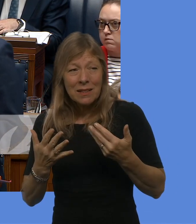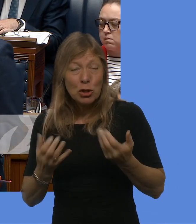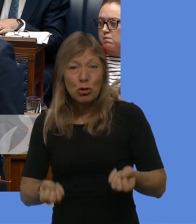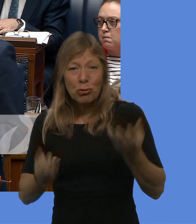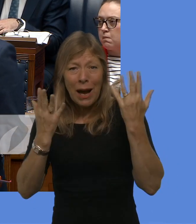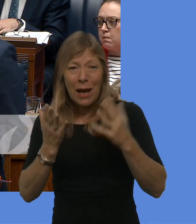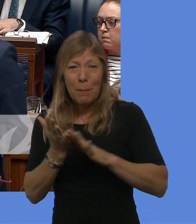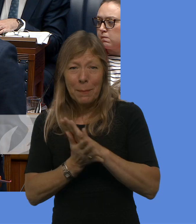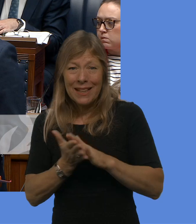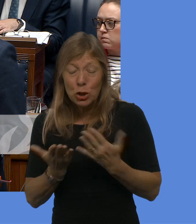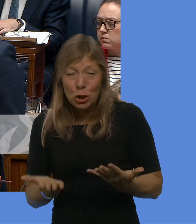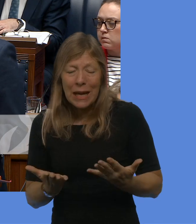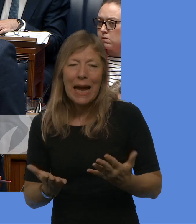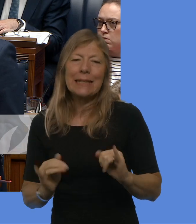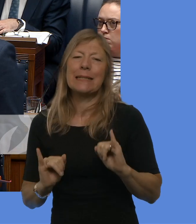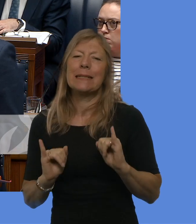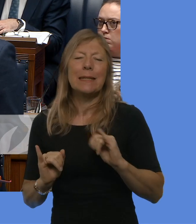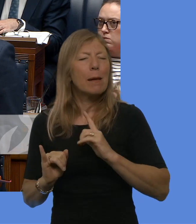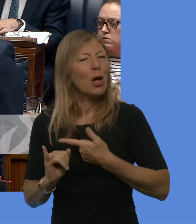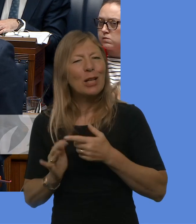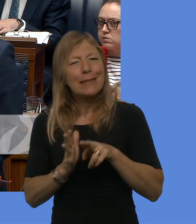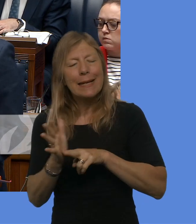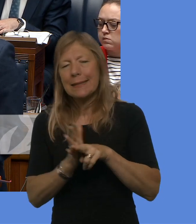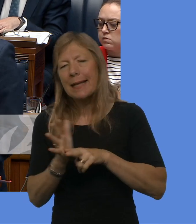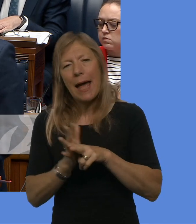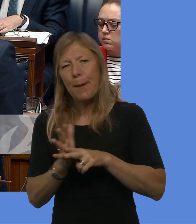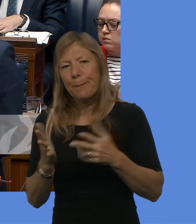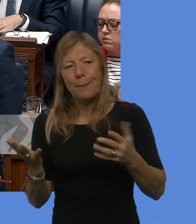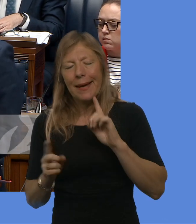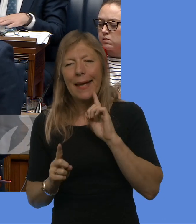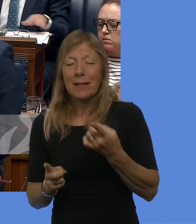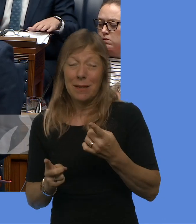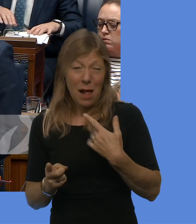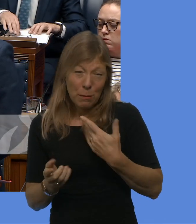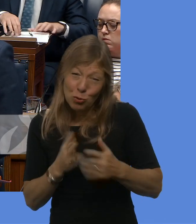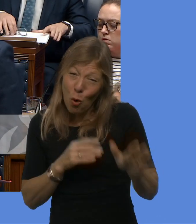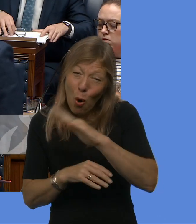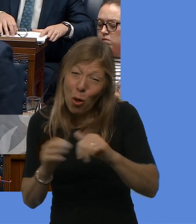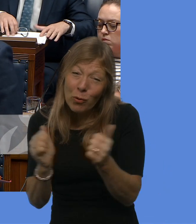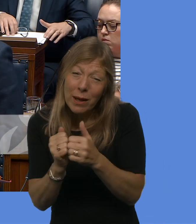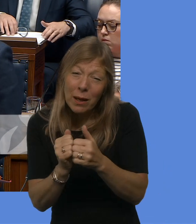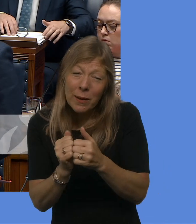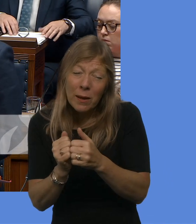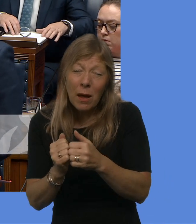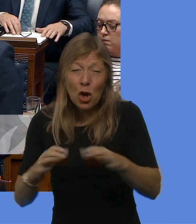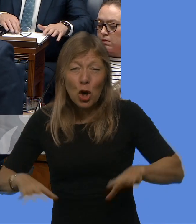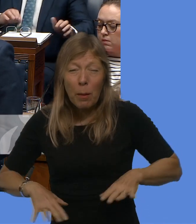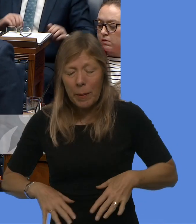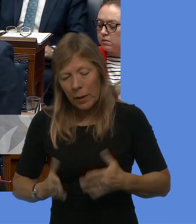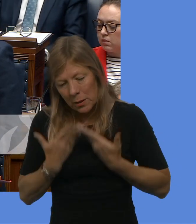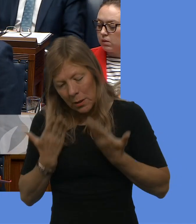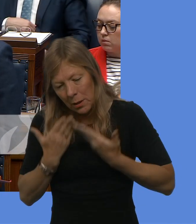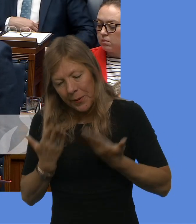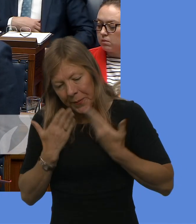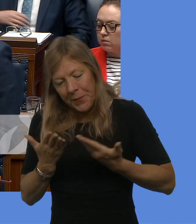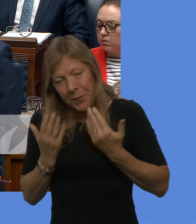go forward for everybody. And I think everyone in this House would agree that for those young people who have worked so hard, not